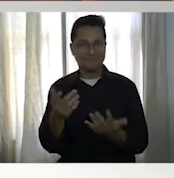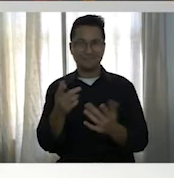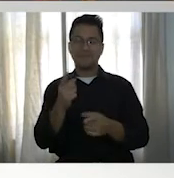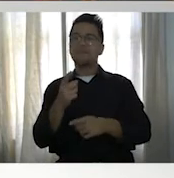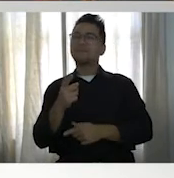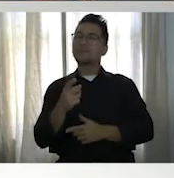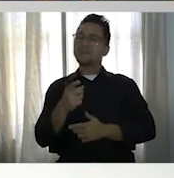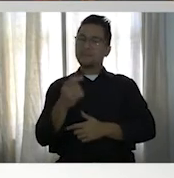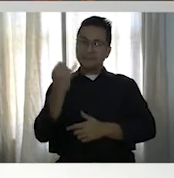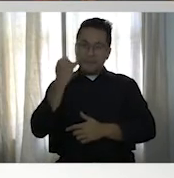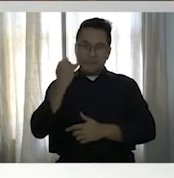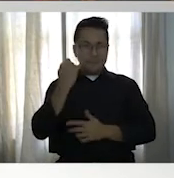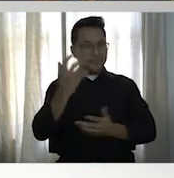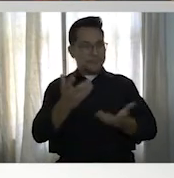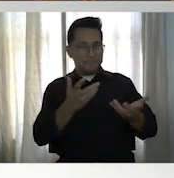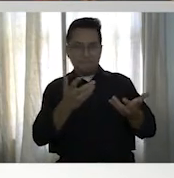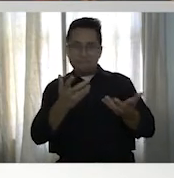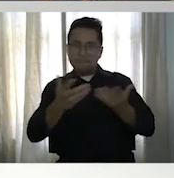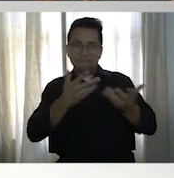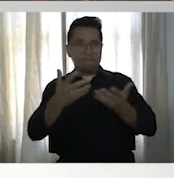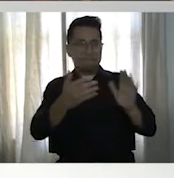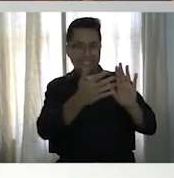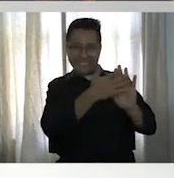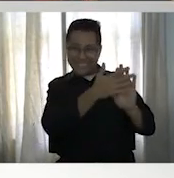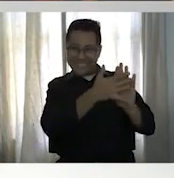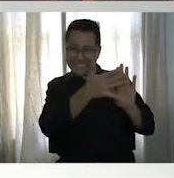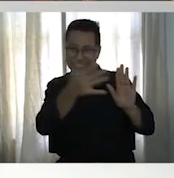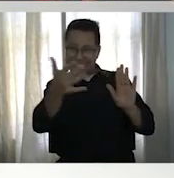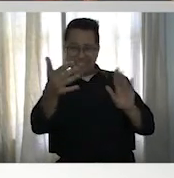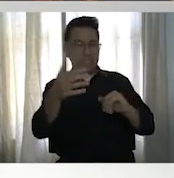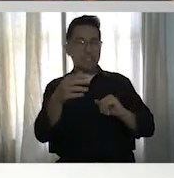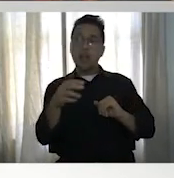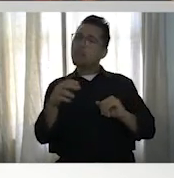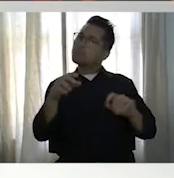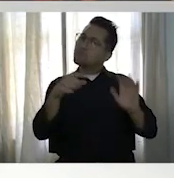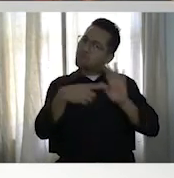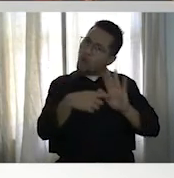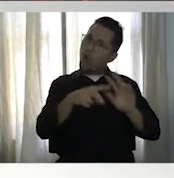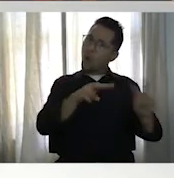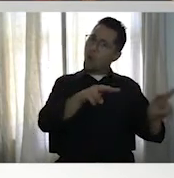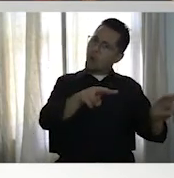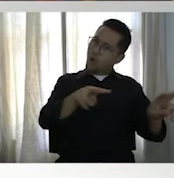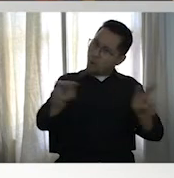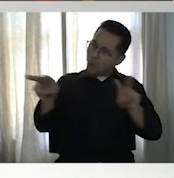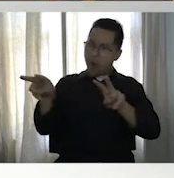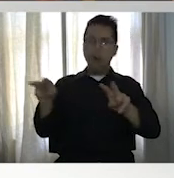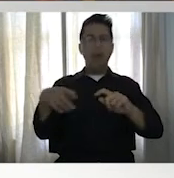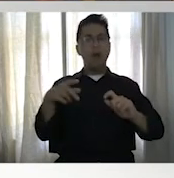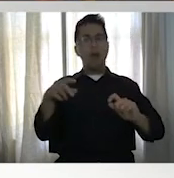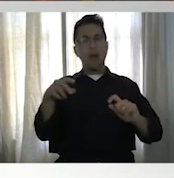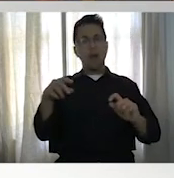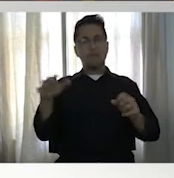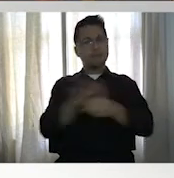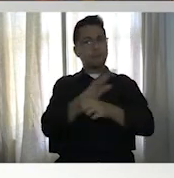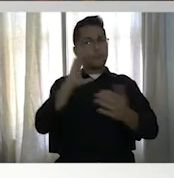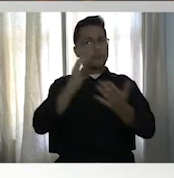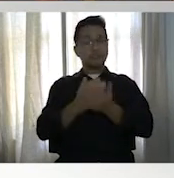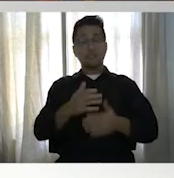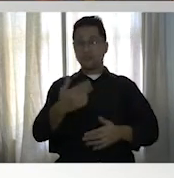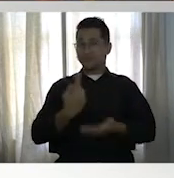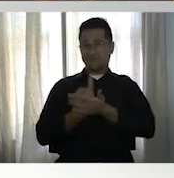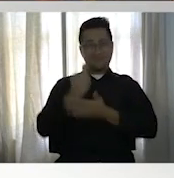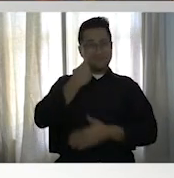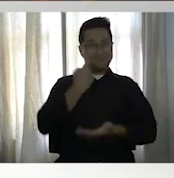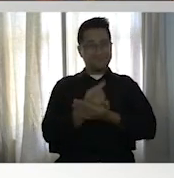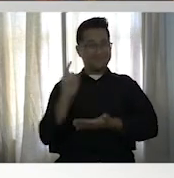with just from the next 6 months of like looking around, seeing what the picture is. Just last week, I gave her this picture again.